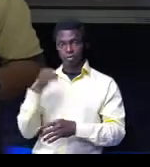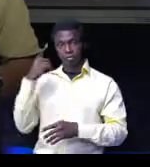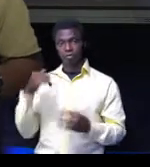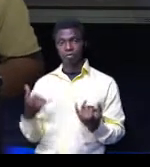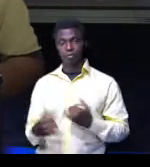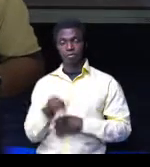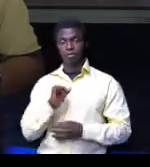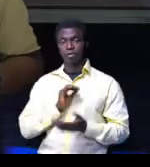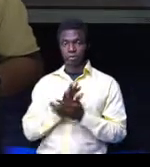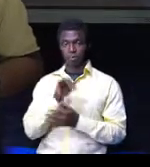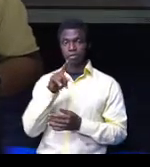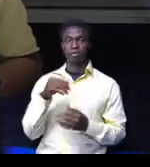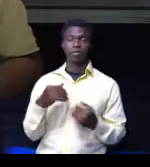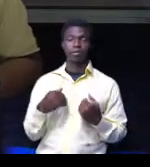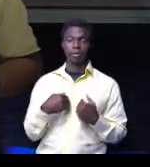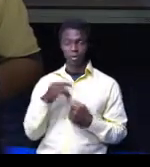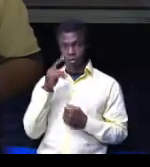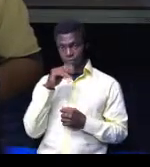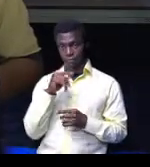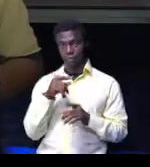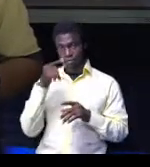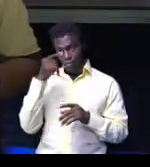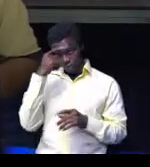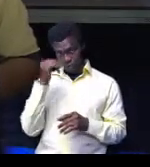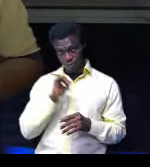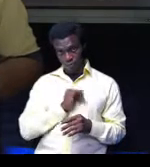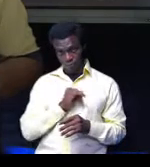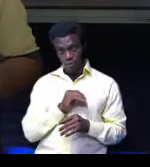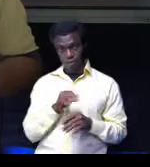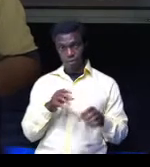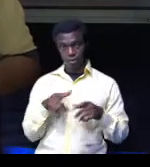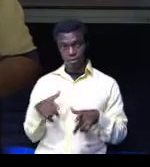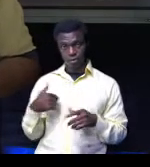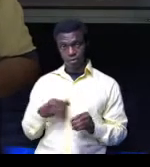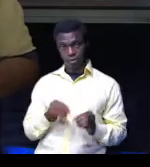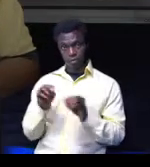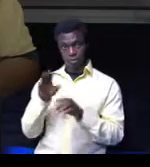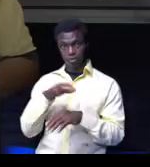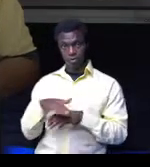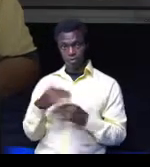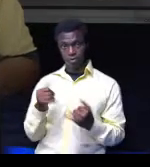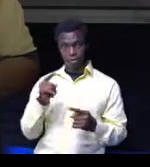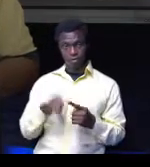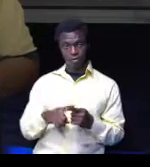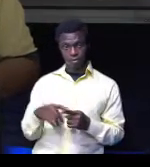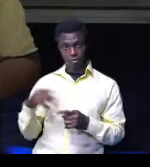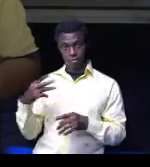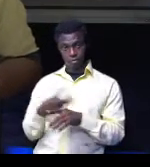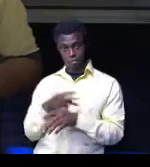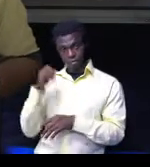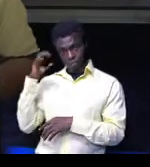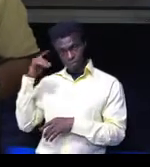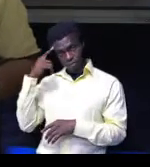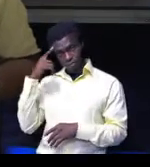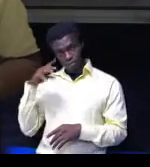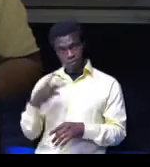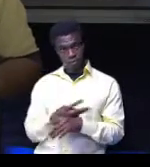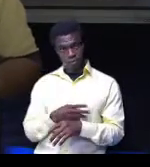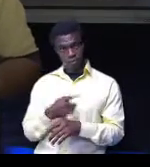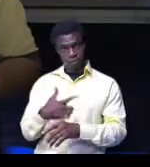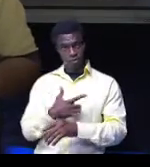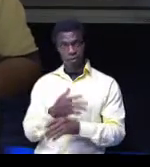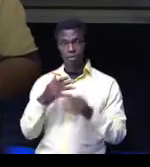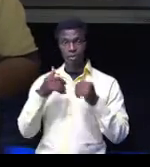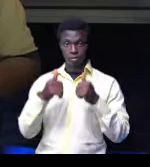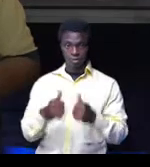today. I believe you had fun because I did. Let me hand you over now to the mathematician for the mathematics